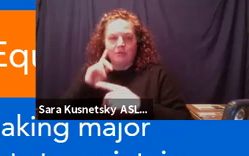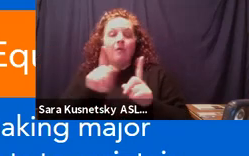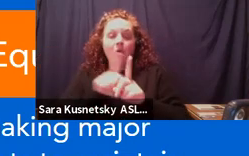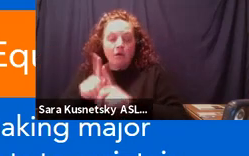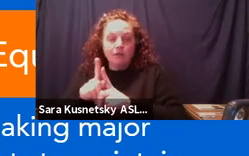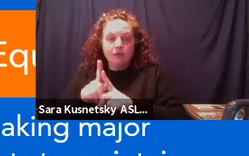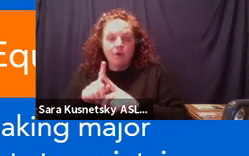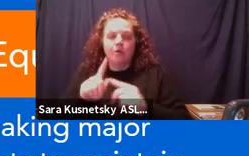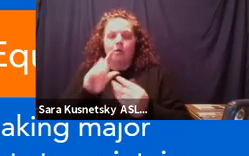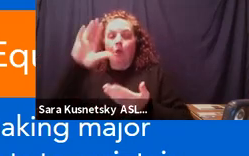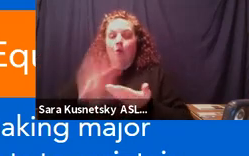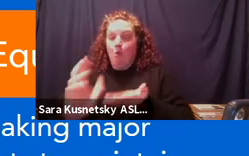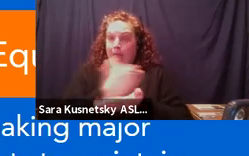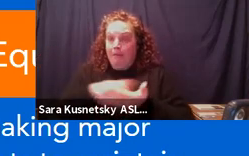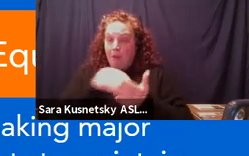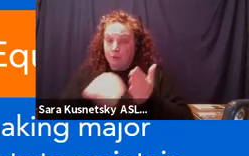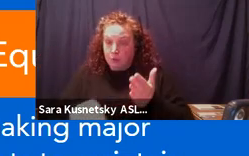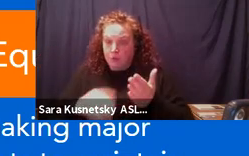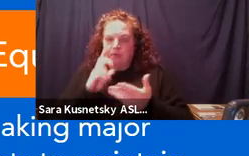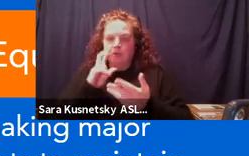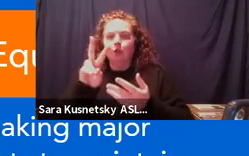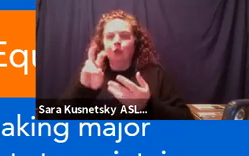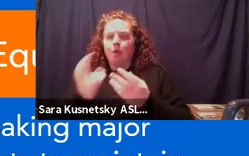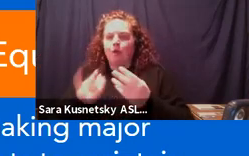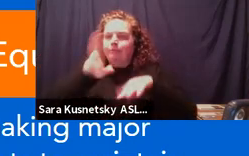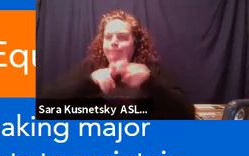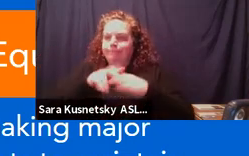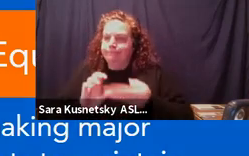to low-income students than to non-low-income students.